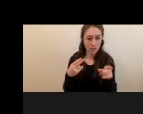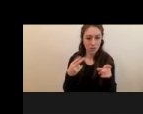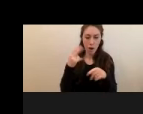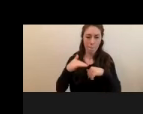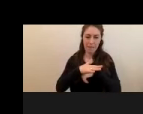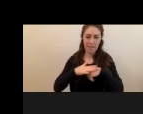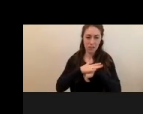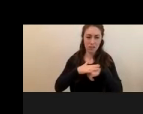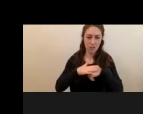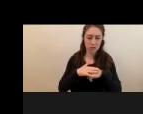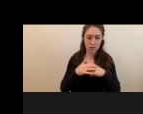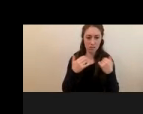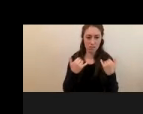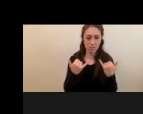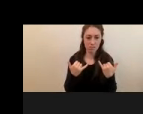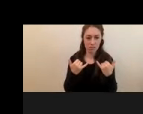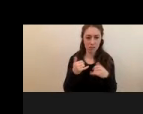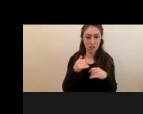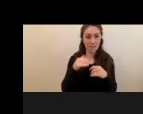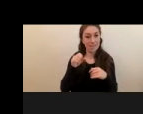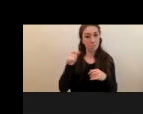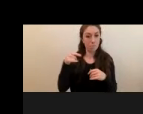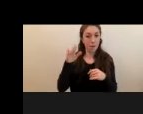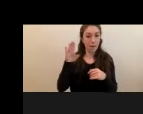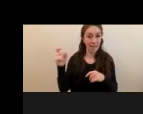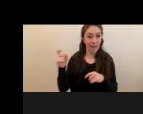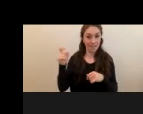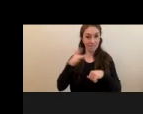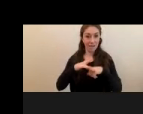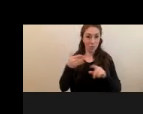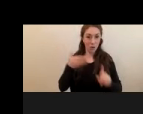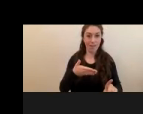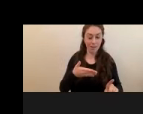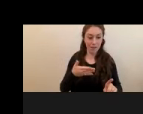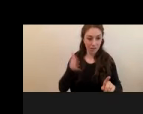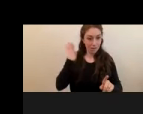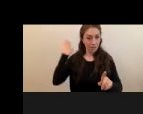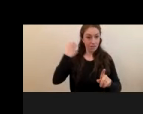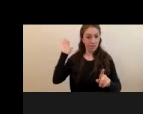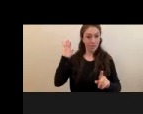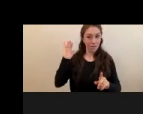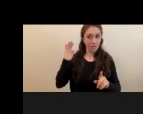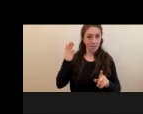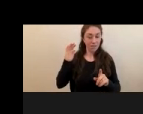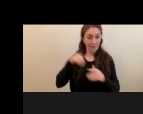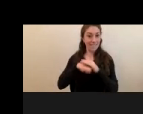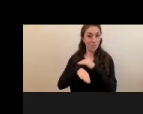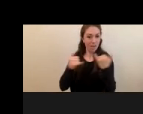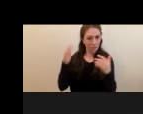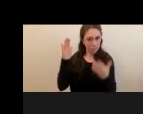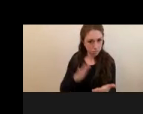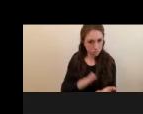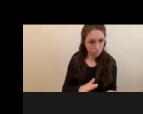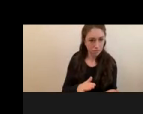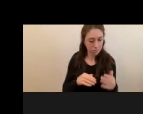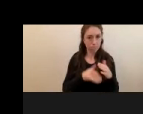was accessible to the public for many, many years until in the recent years when it's becoming less and less accessible due to the much development